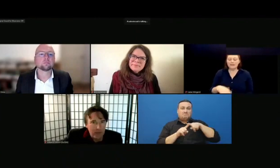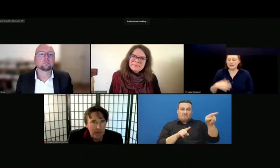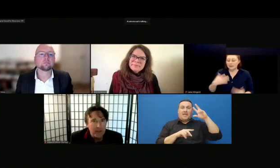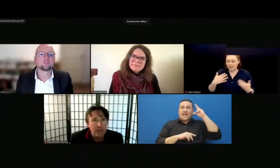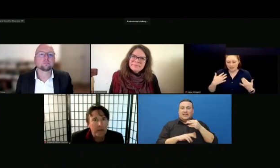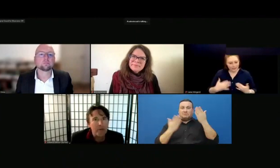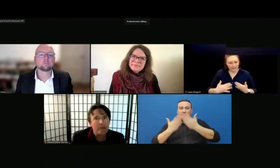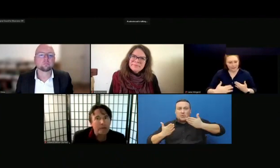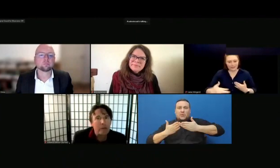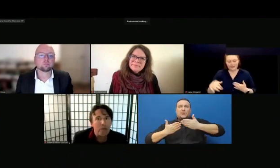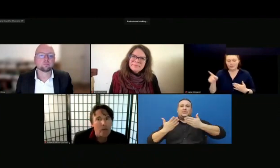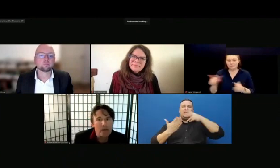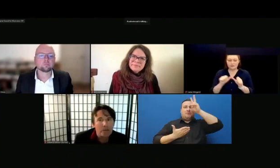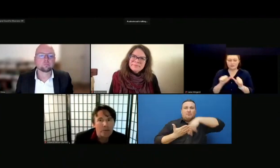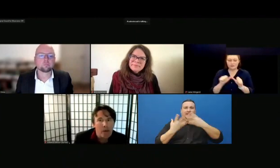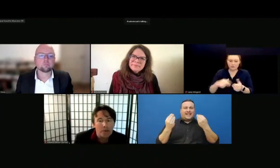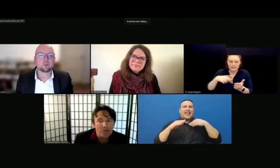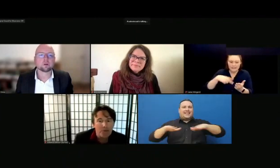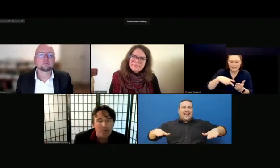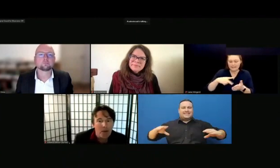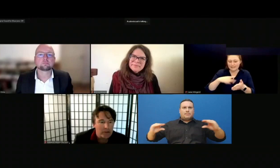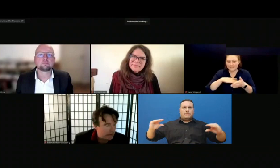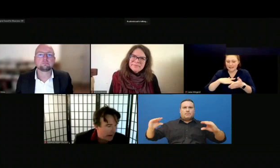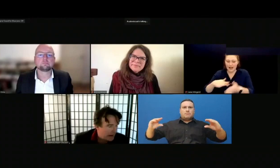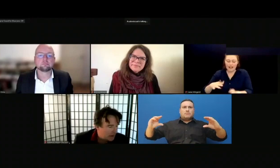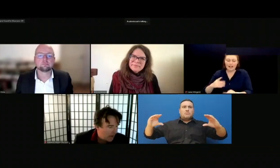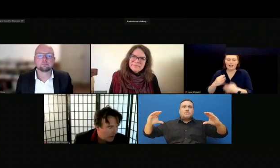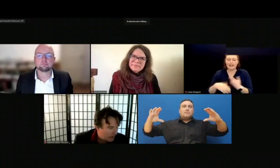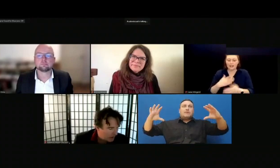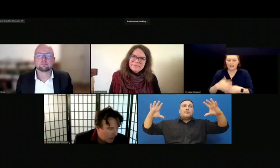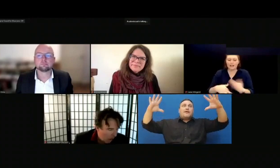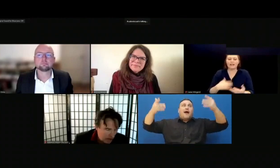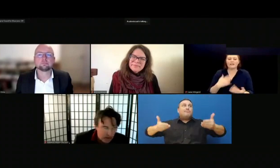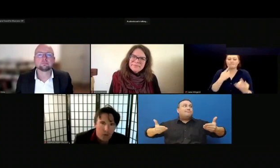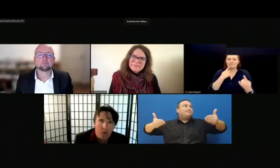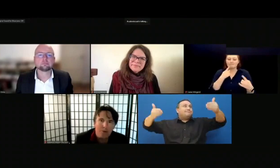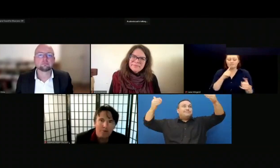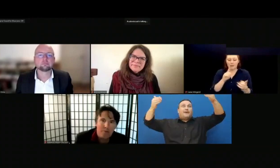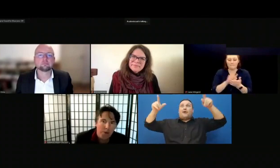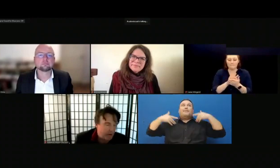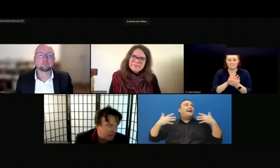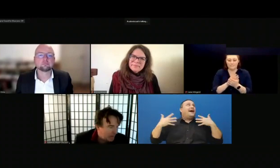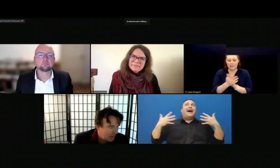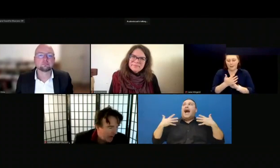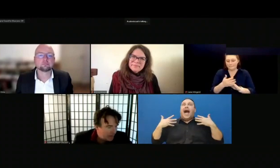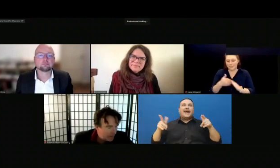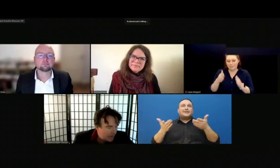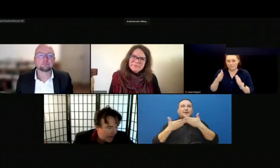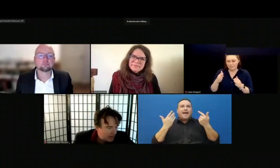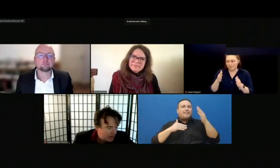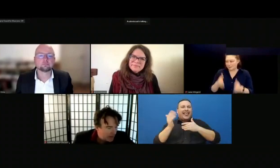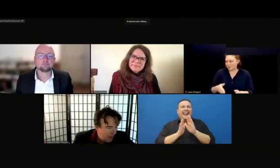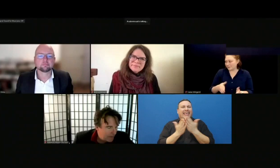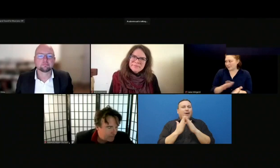reading and studying a lot, and her desk gradually became full of piles of articles, even hiding